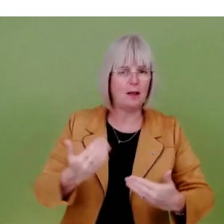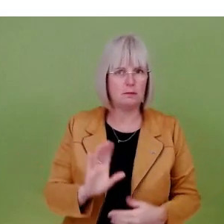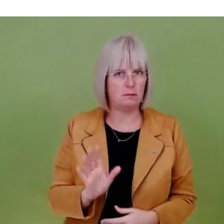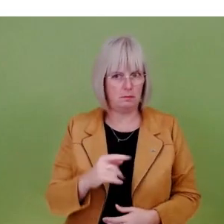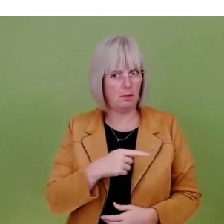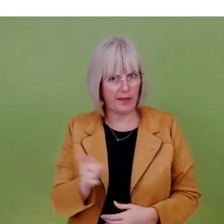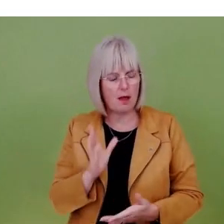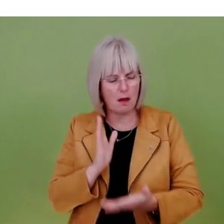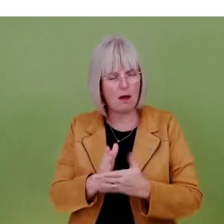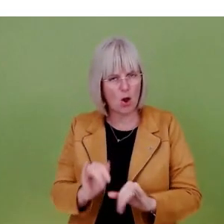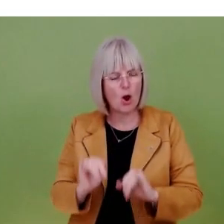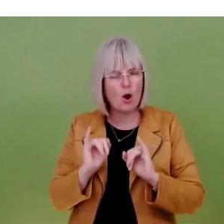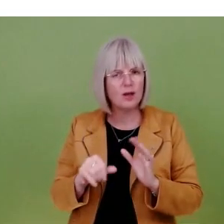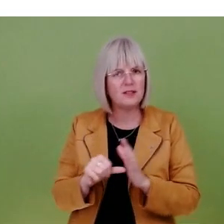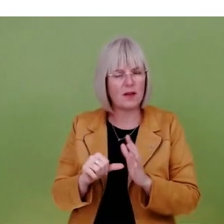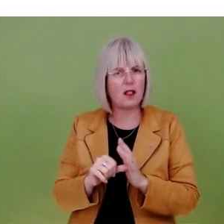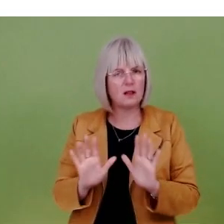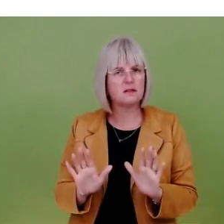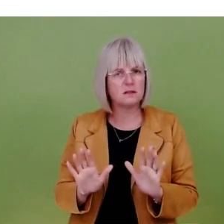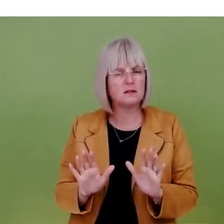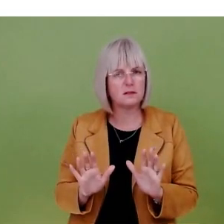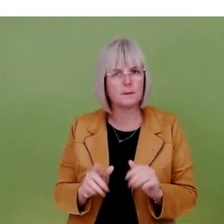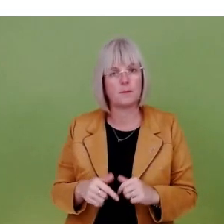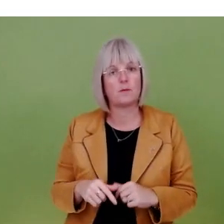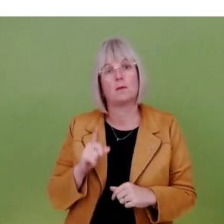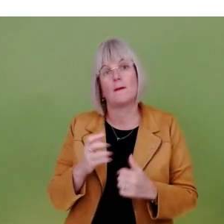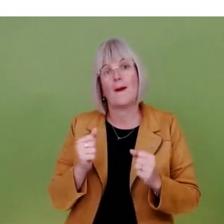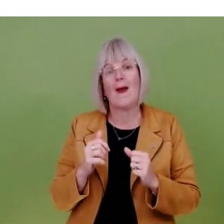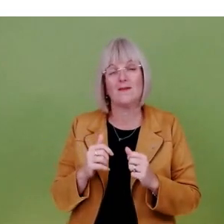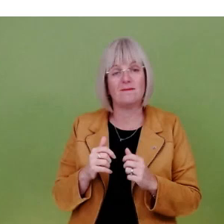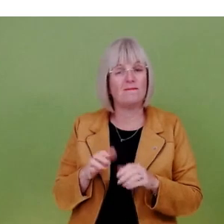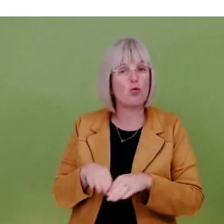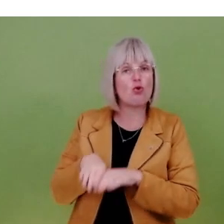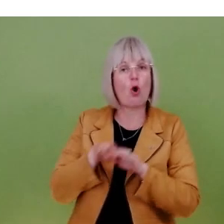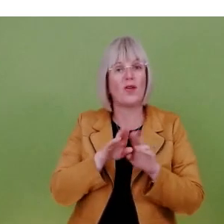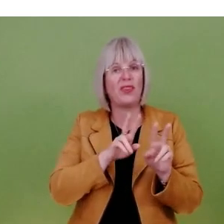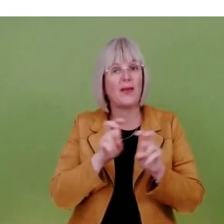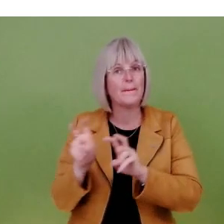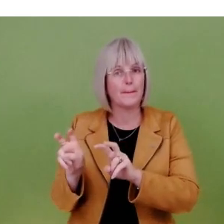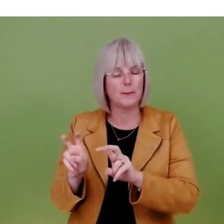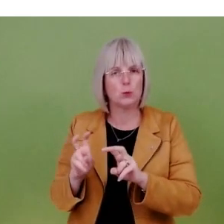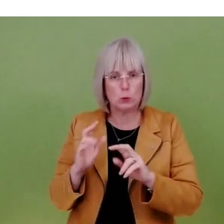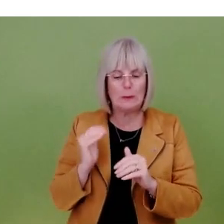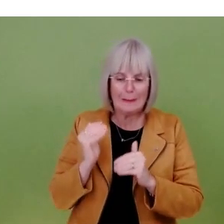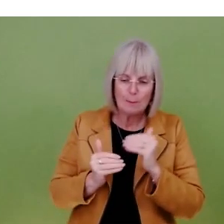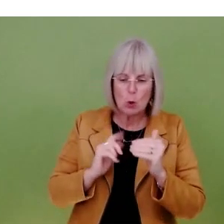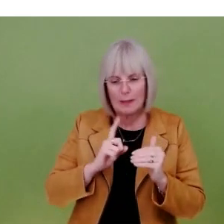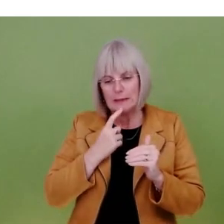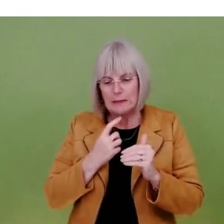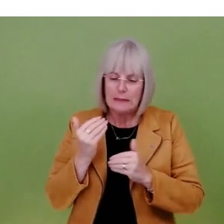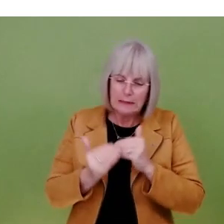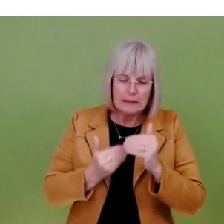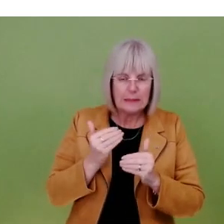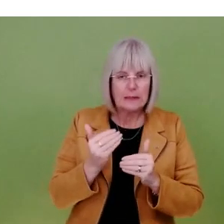we've heard today, there's some kind of common themes about what are important ways of keeping going through some of this. And that is about